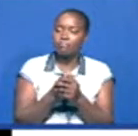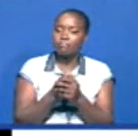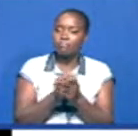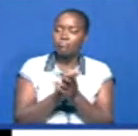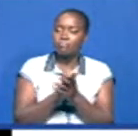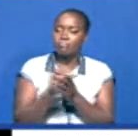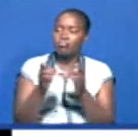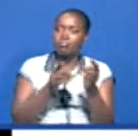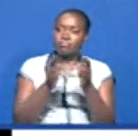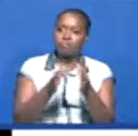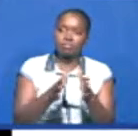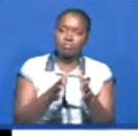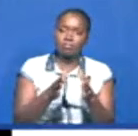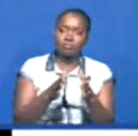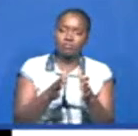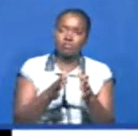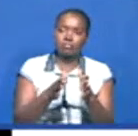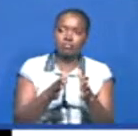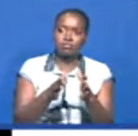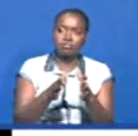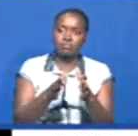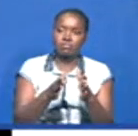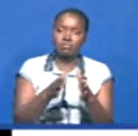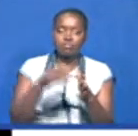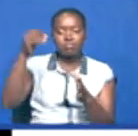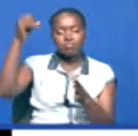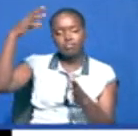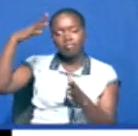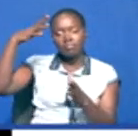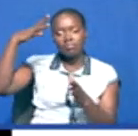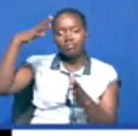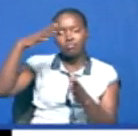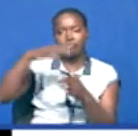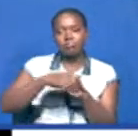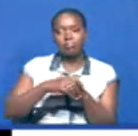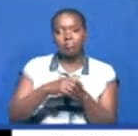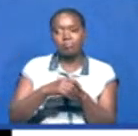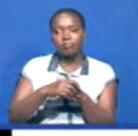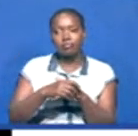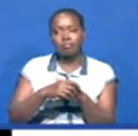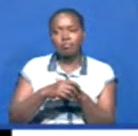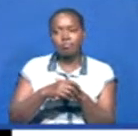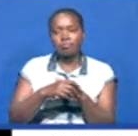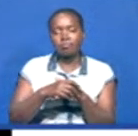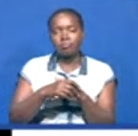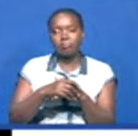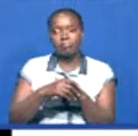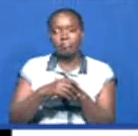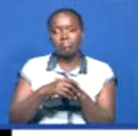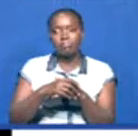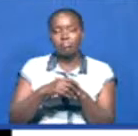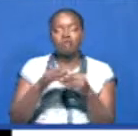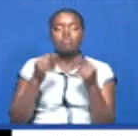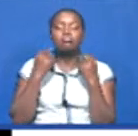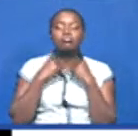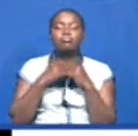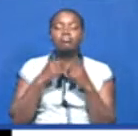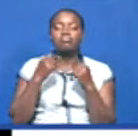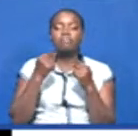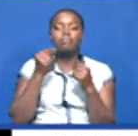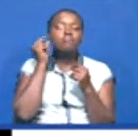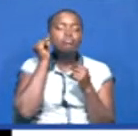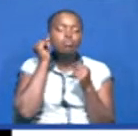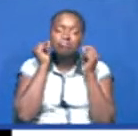the director, the electronics, we have been told here jewelry, we have